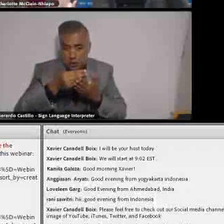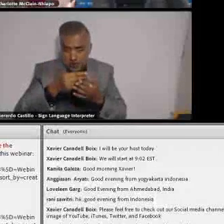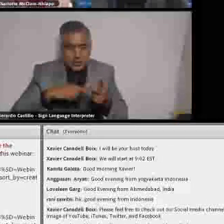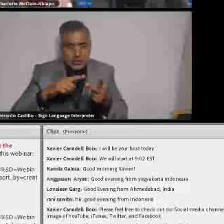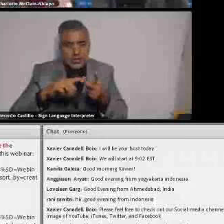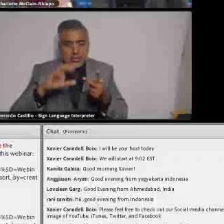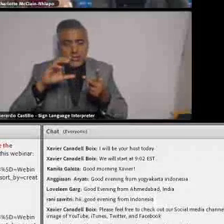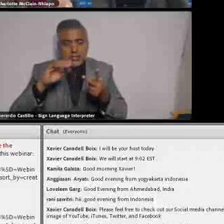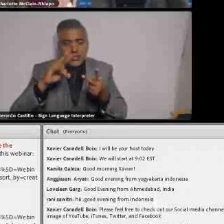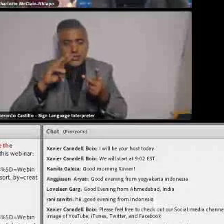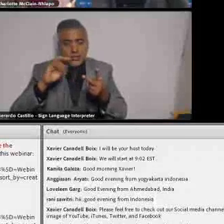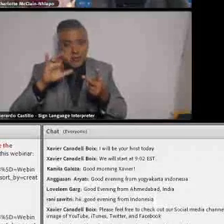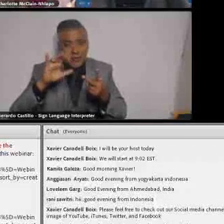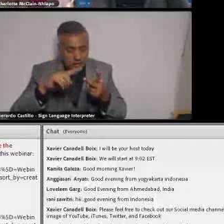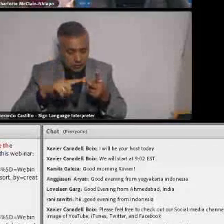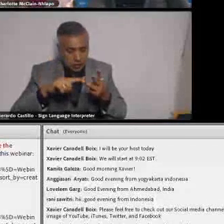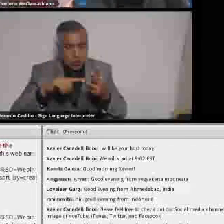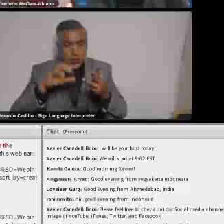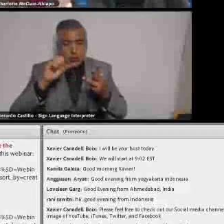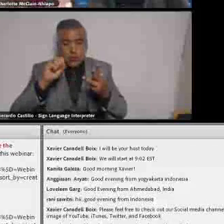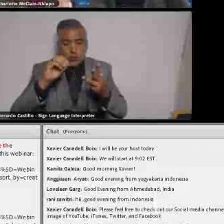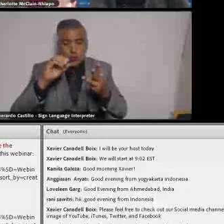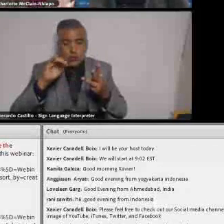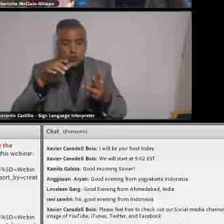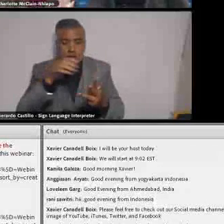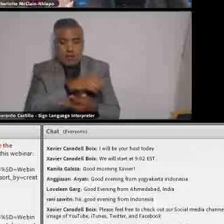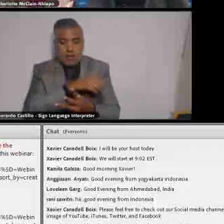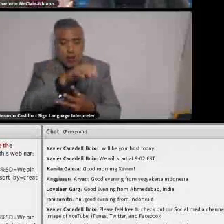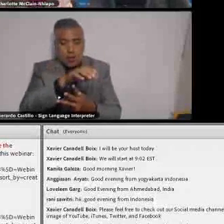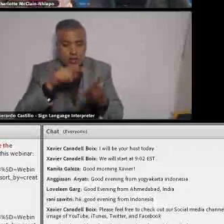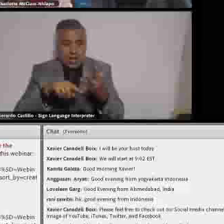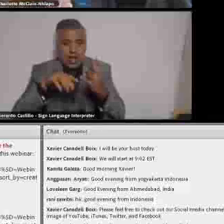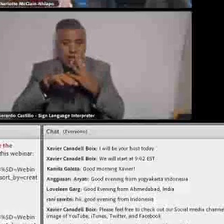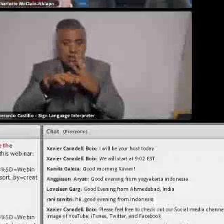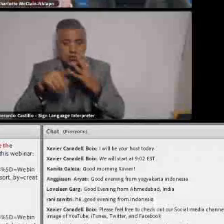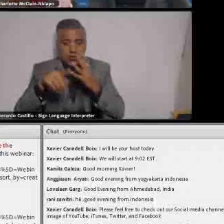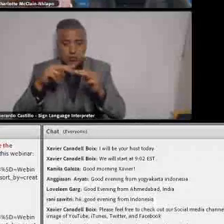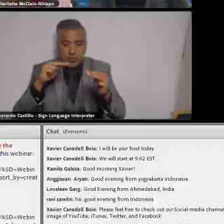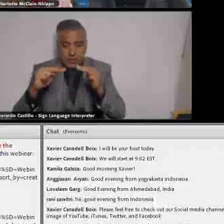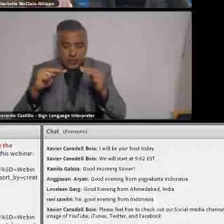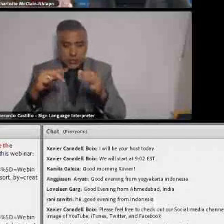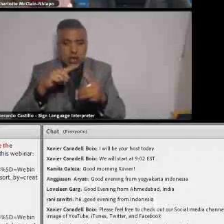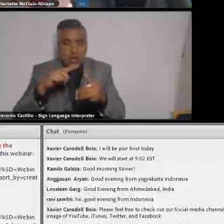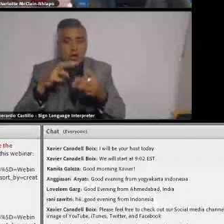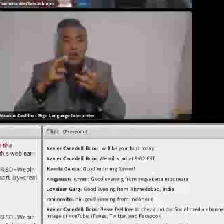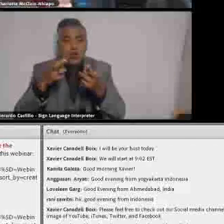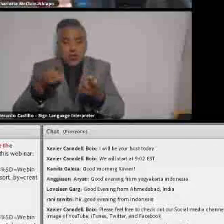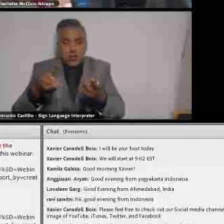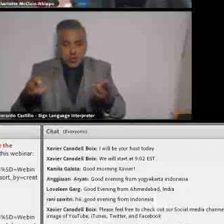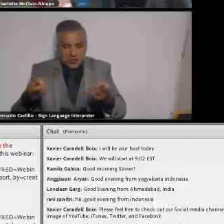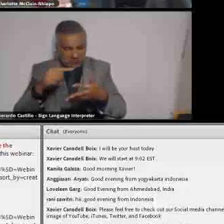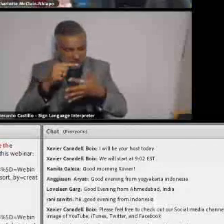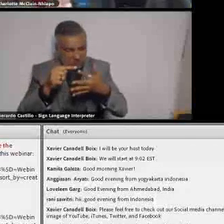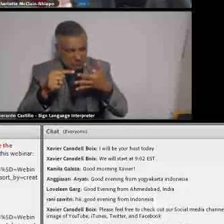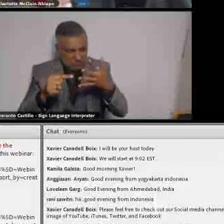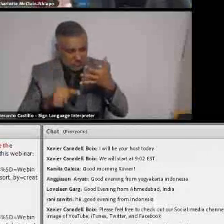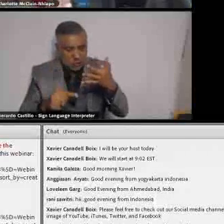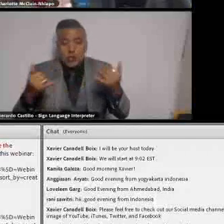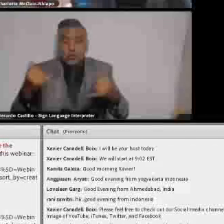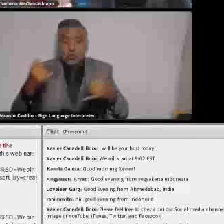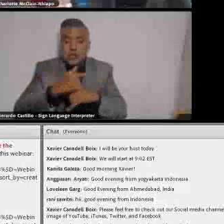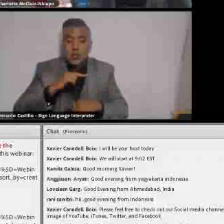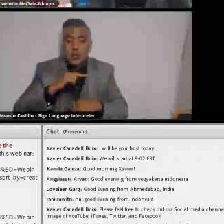civic conditions, on social empowerment, on access to mitigation and relief resources. We will hear today from